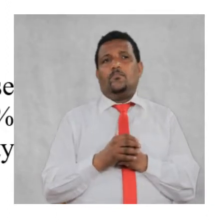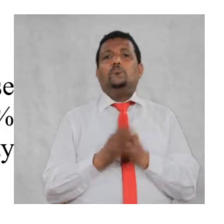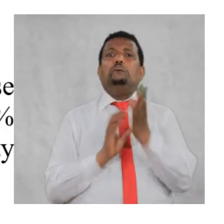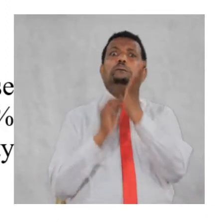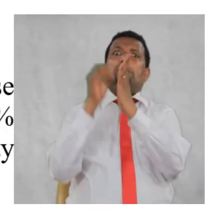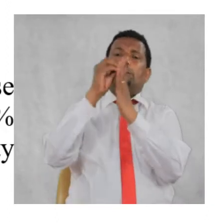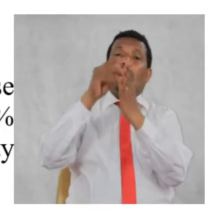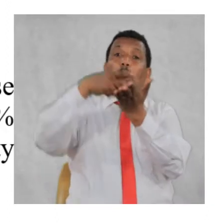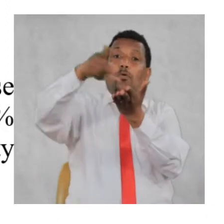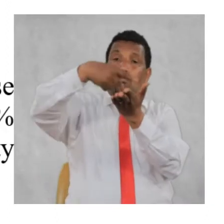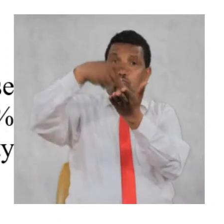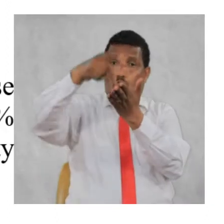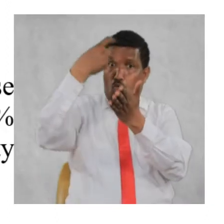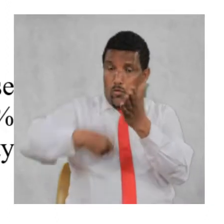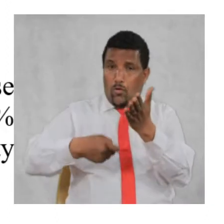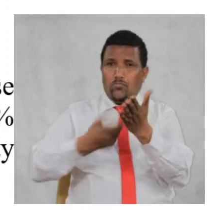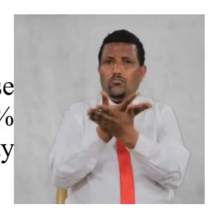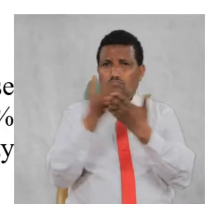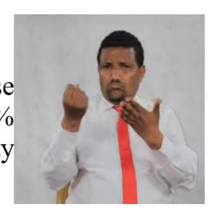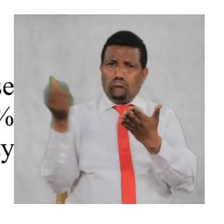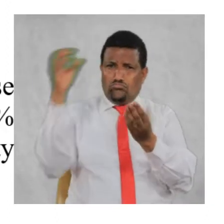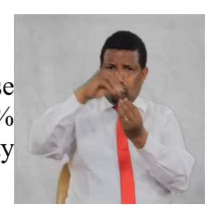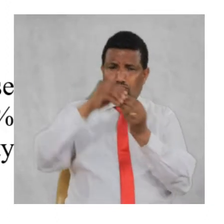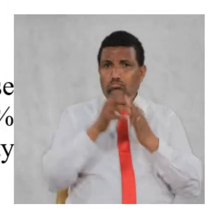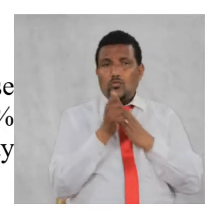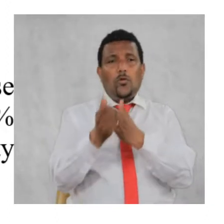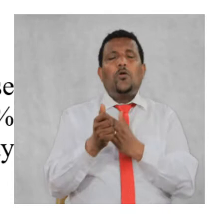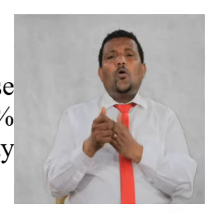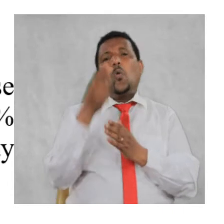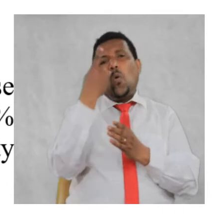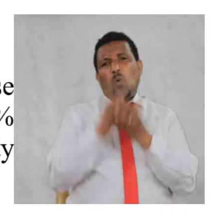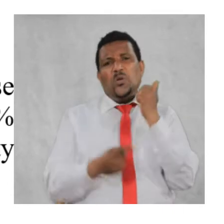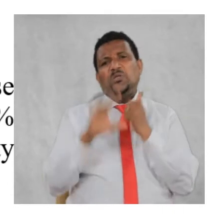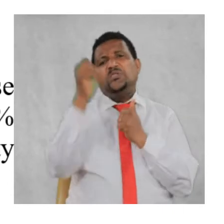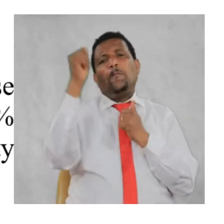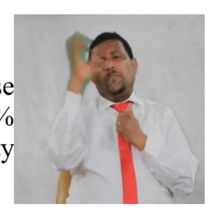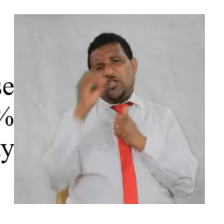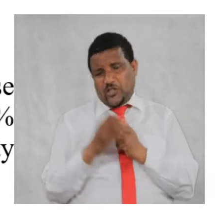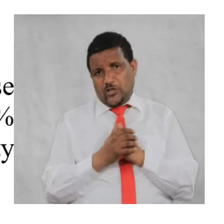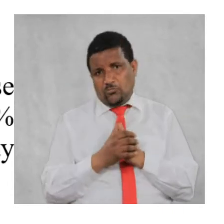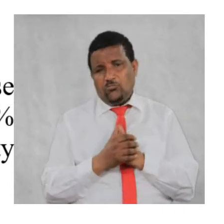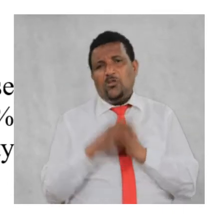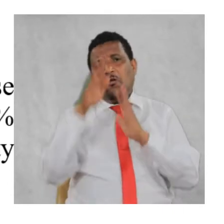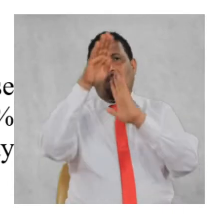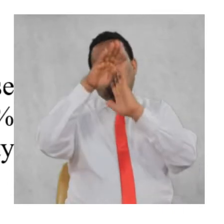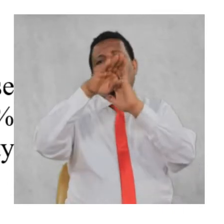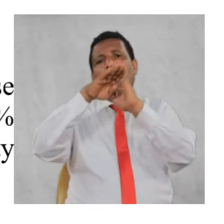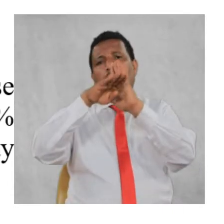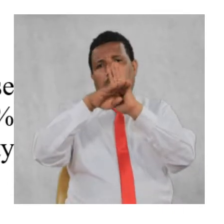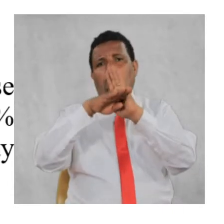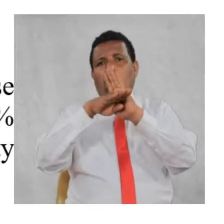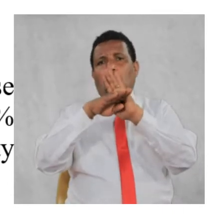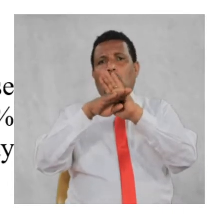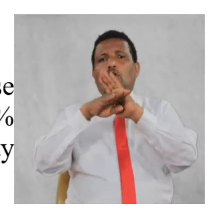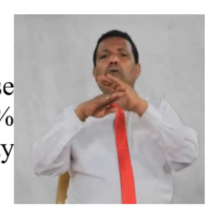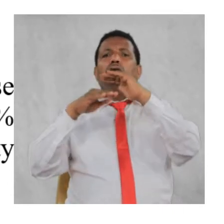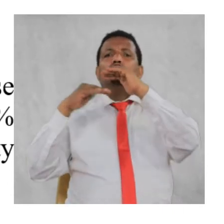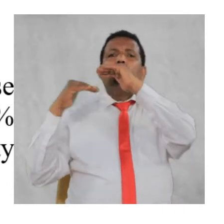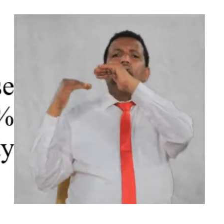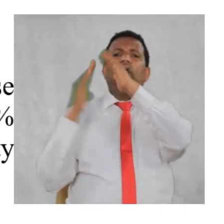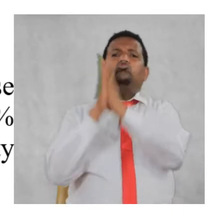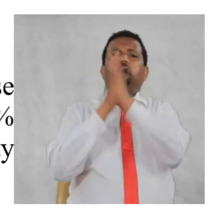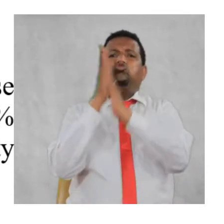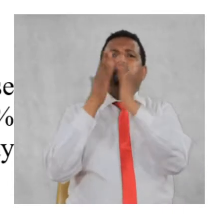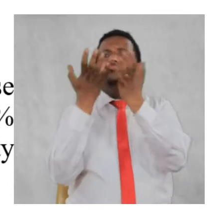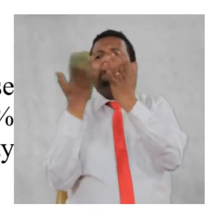increase in price of a commodity leads to only a 10% decline in quantity